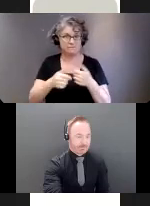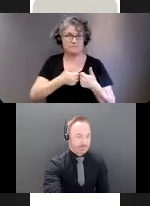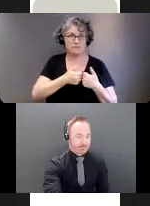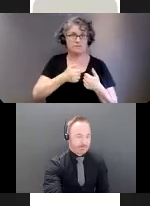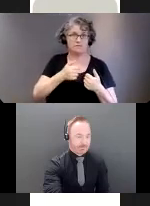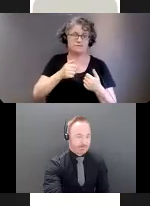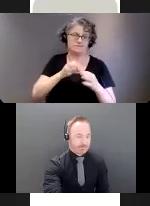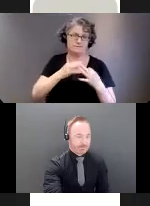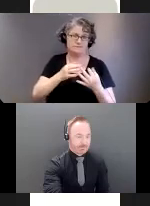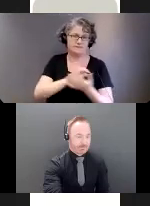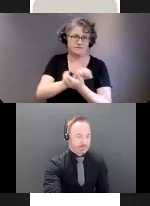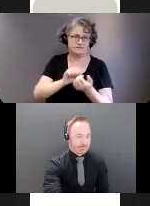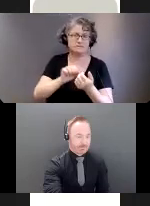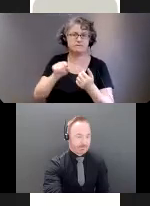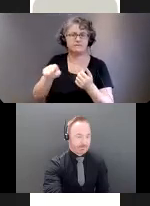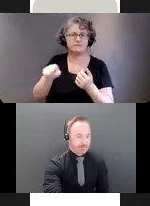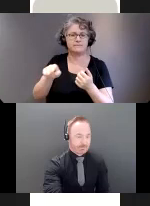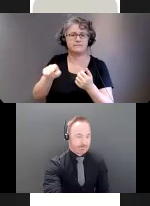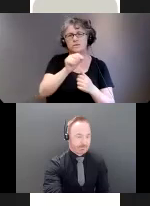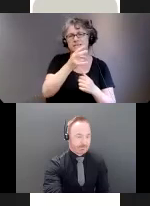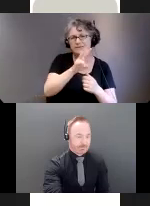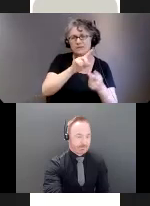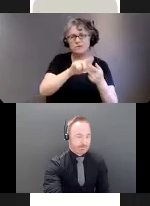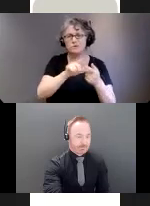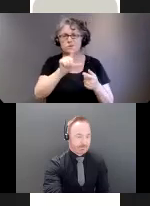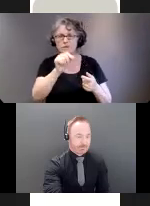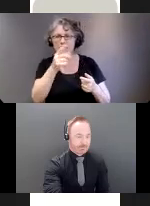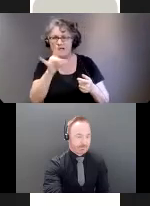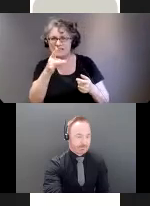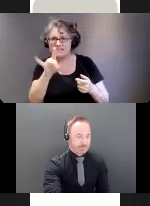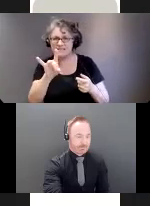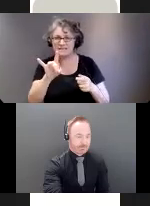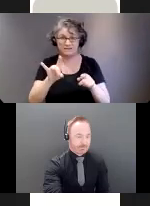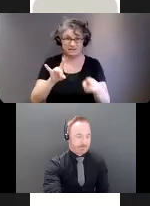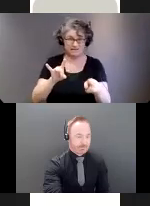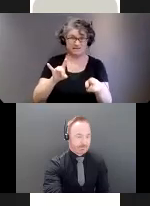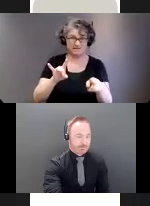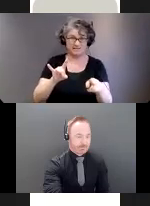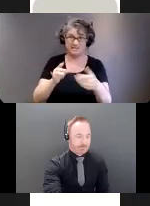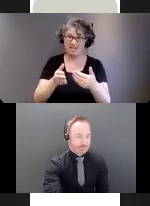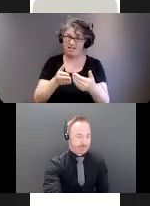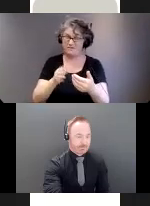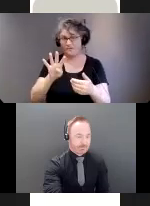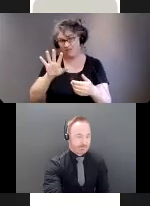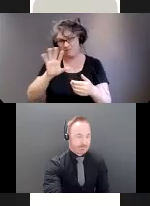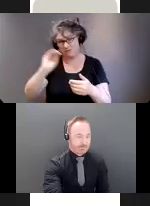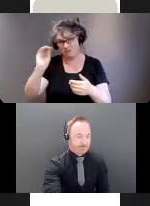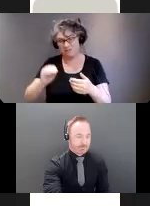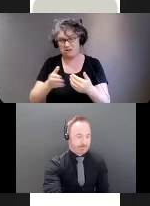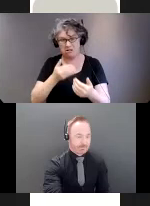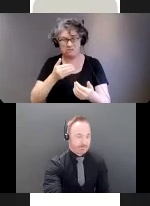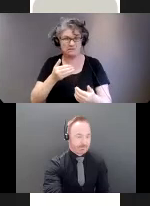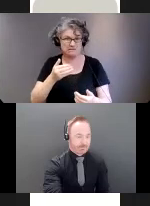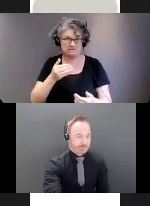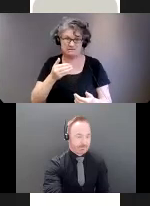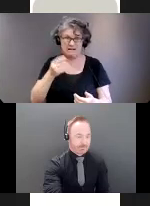December 2017 to November 2018. So it's almost half again, were 55 or